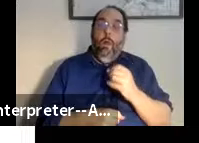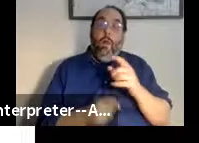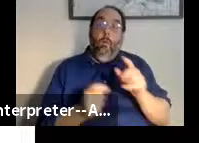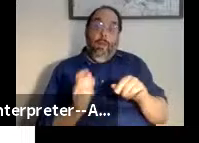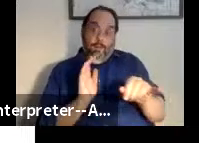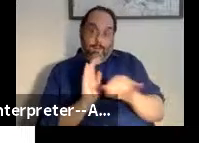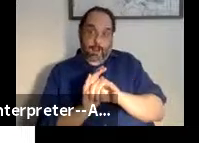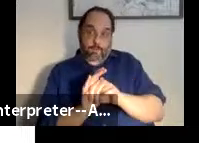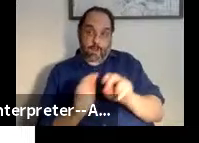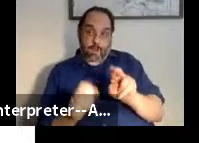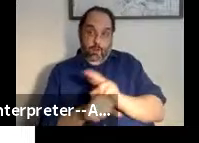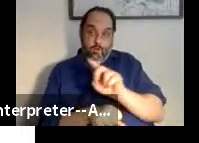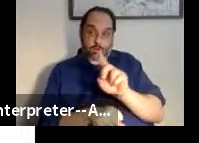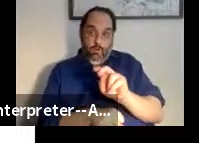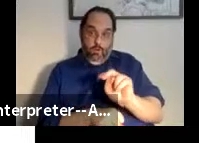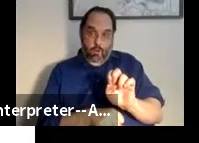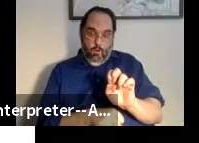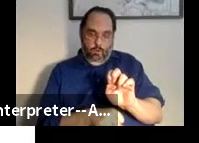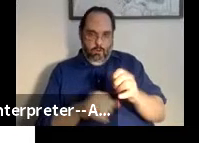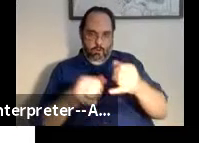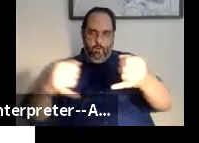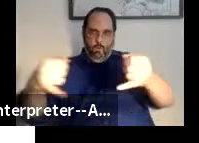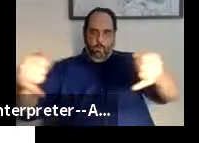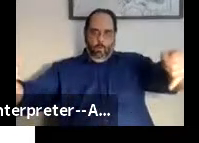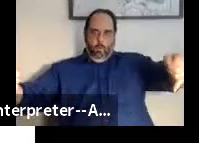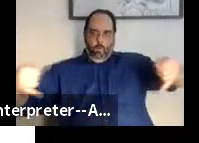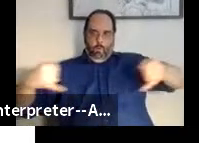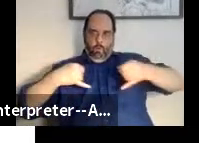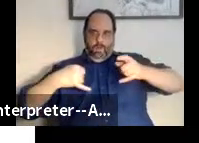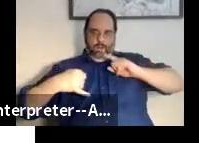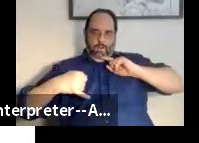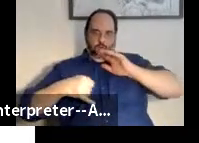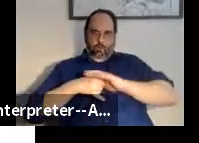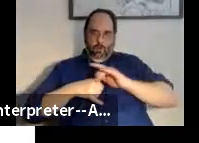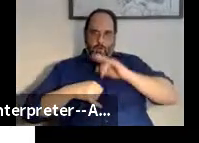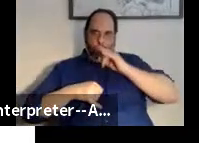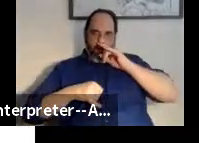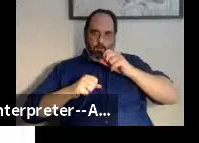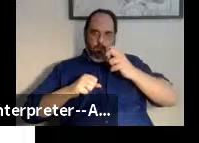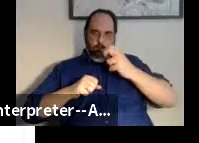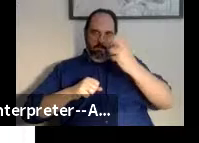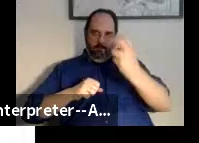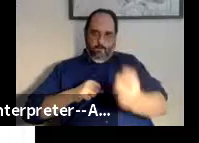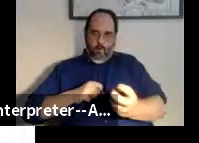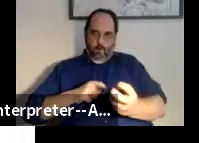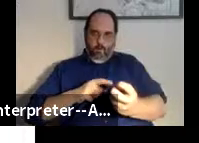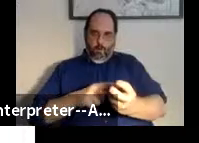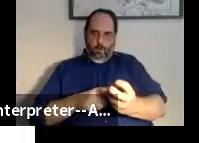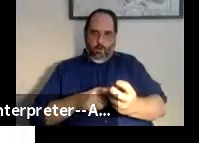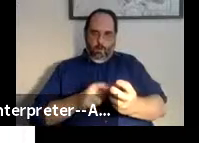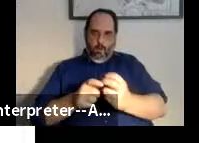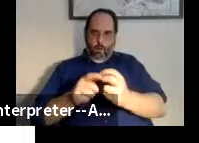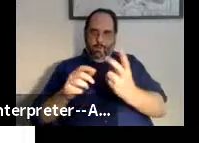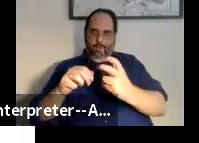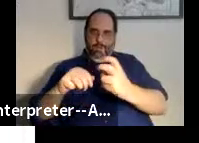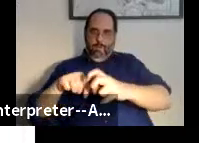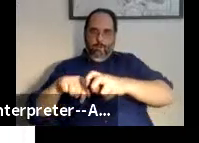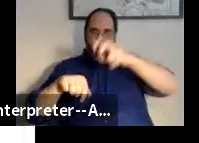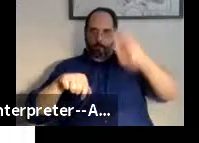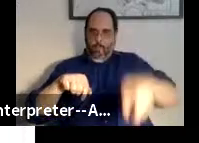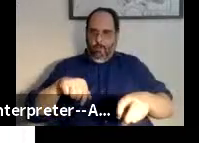identified that use zone, I need to make sure that that area where a child could fall from this playground equipment or be exiting from this